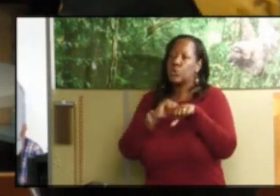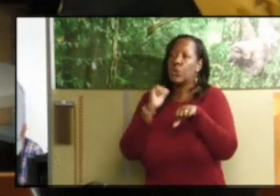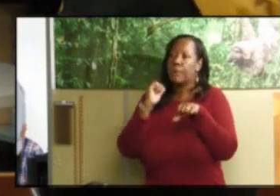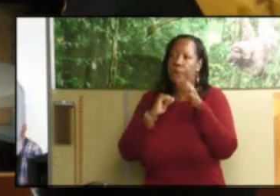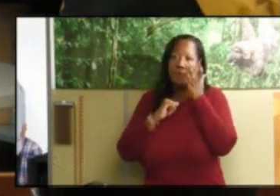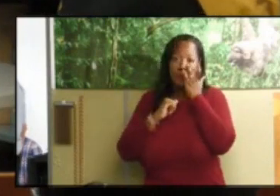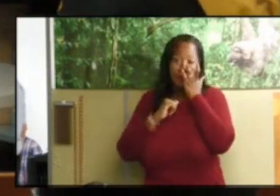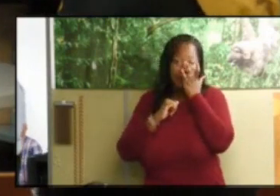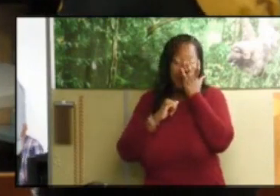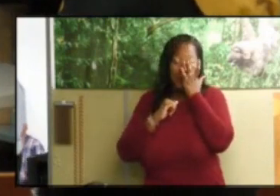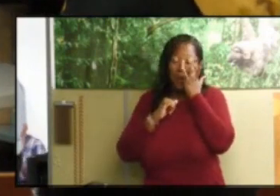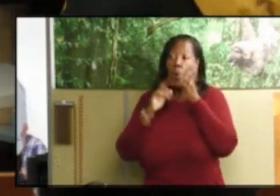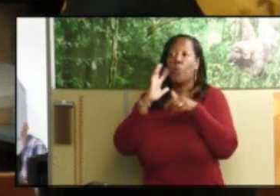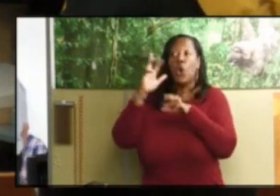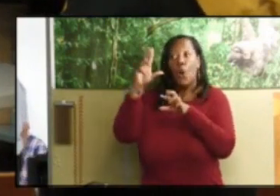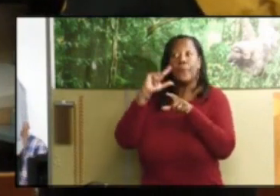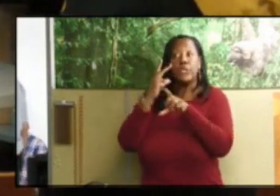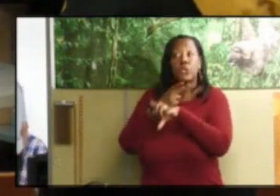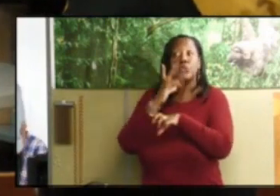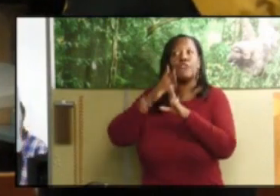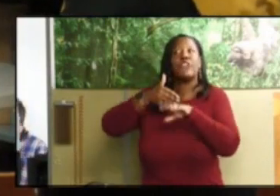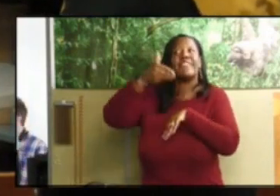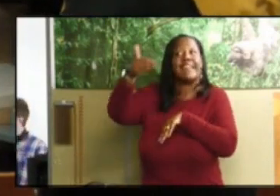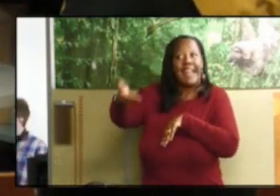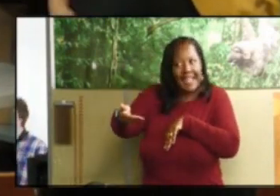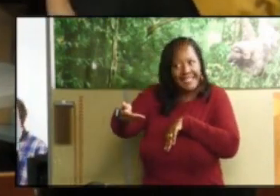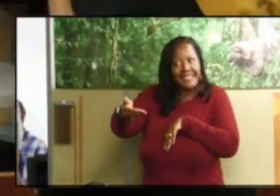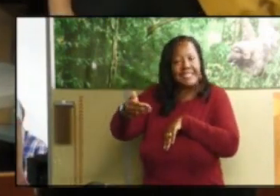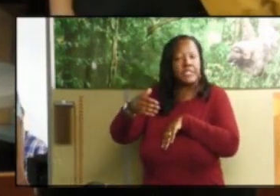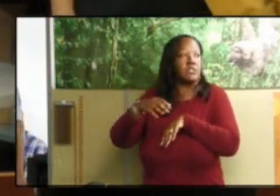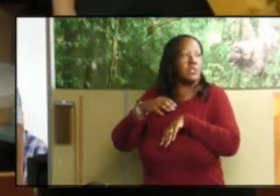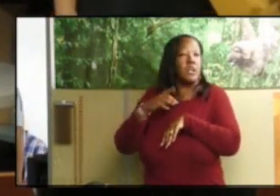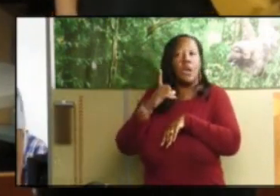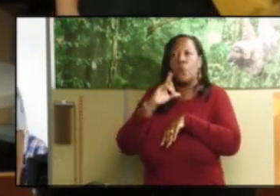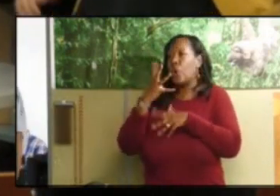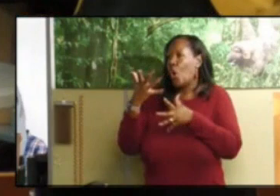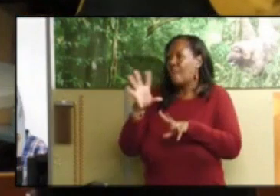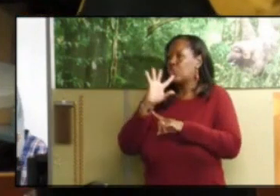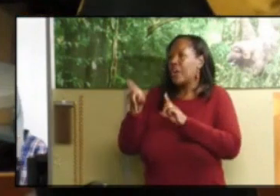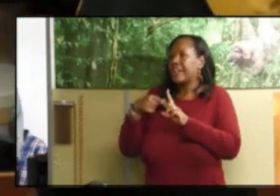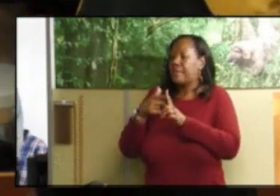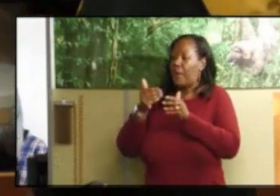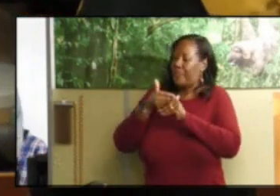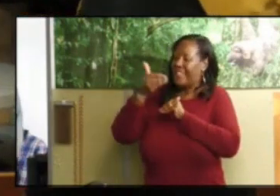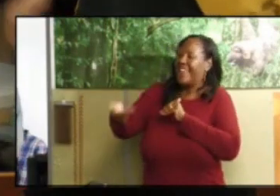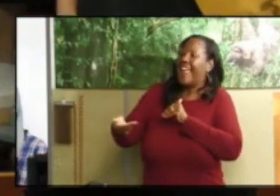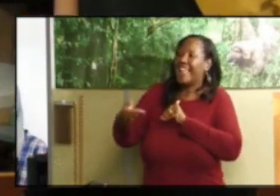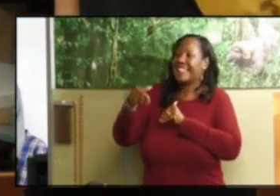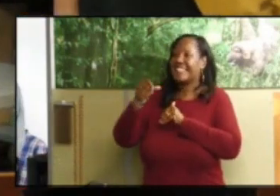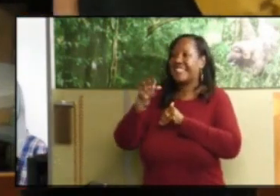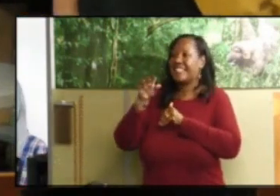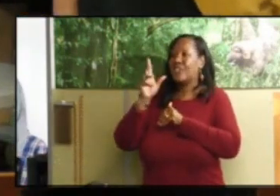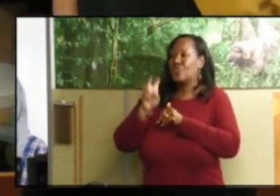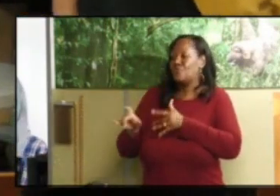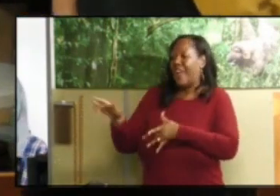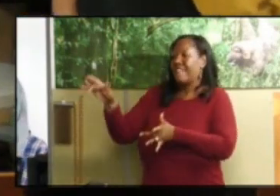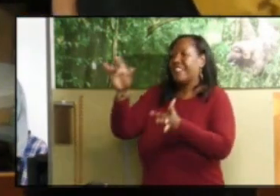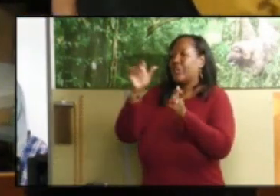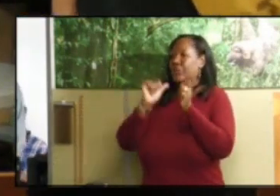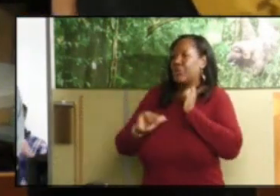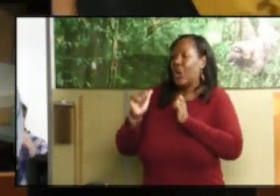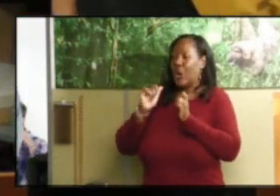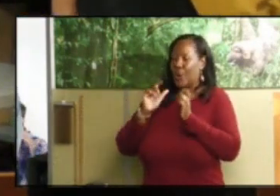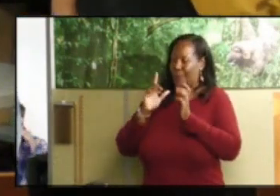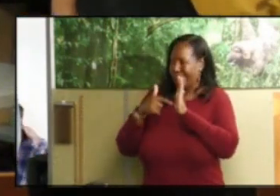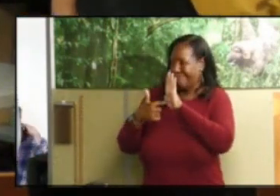use in the next generation. We're already in talks for like the next Mom's Traveling show, even though we just finished this one. Like it seems